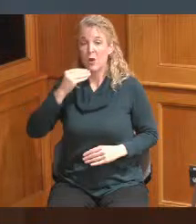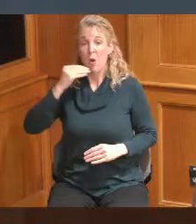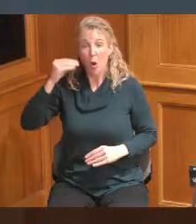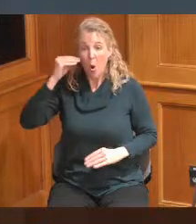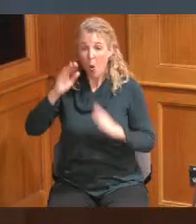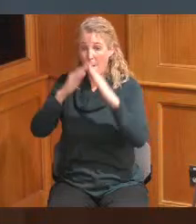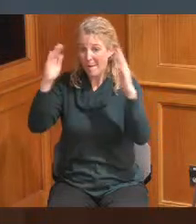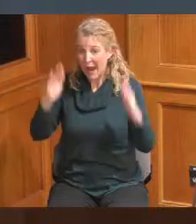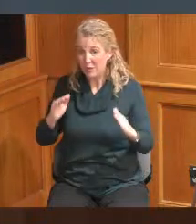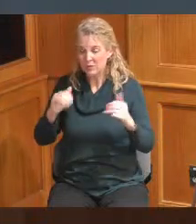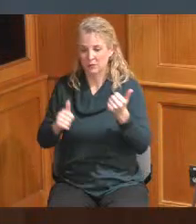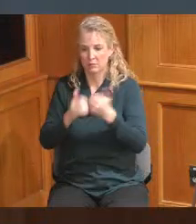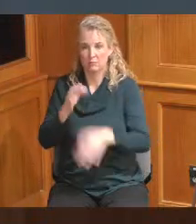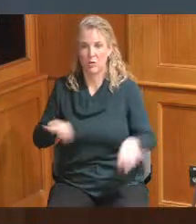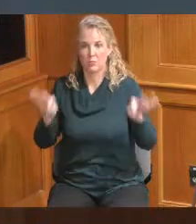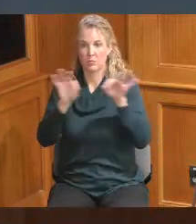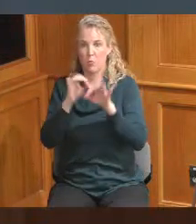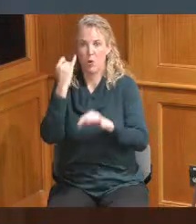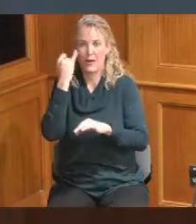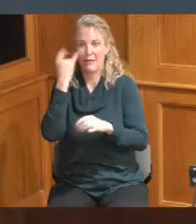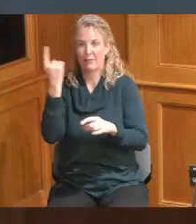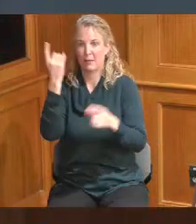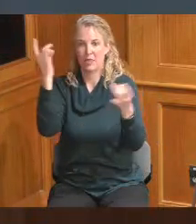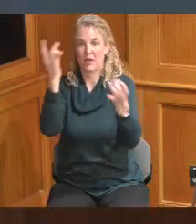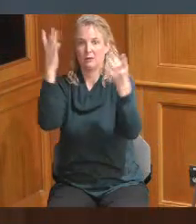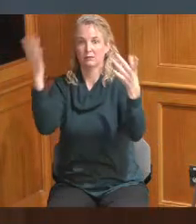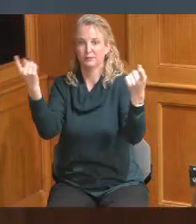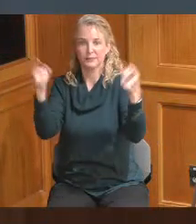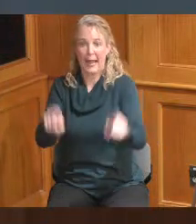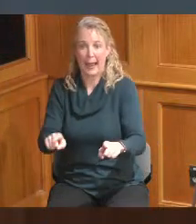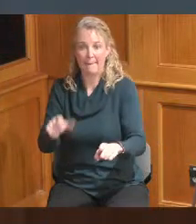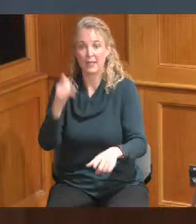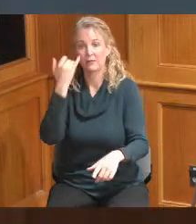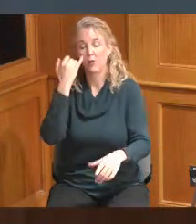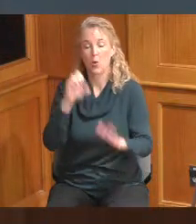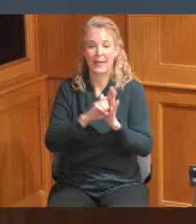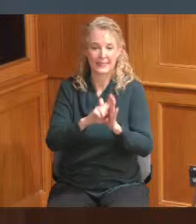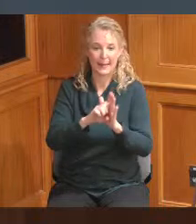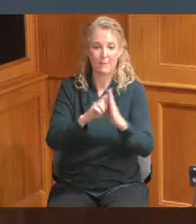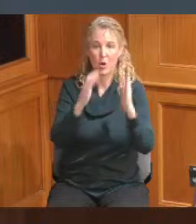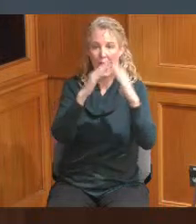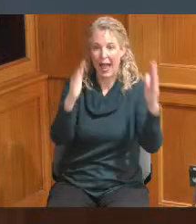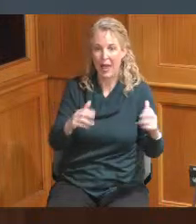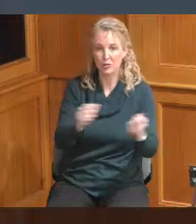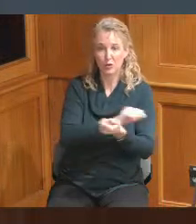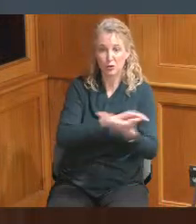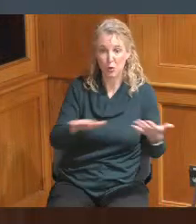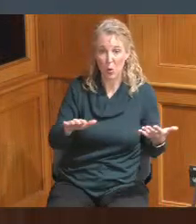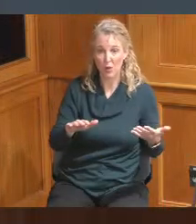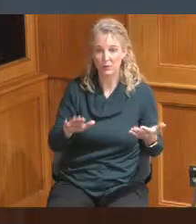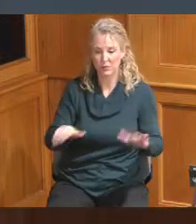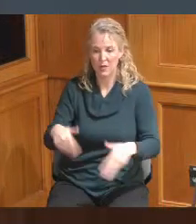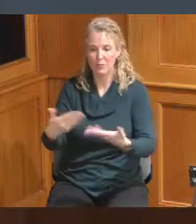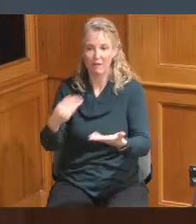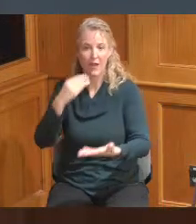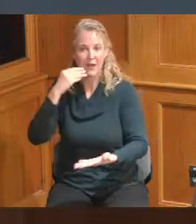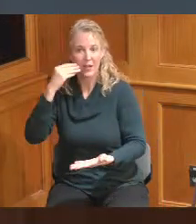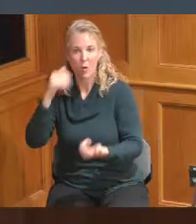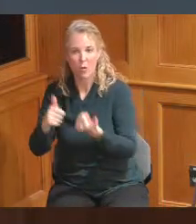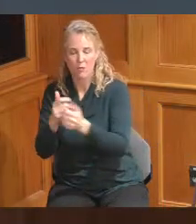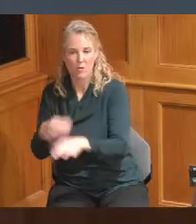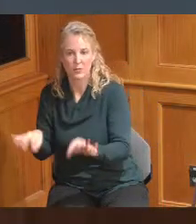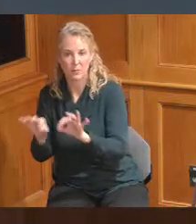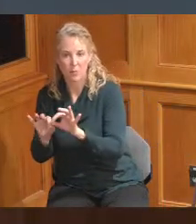most critical, especially when you have wide swaths of housing that's destroyed. That is one of the most critical programs that they